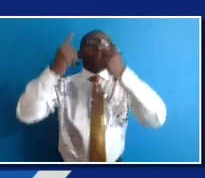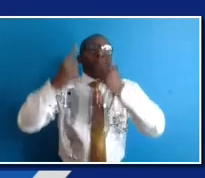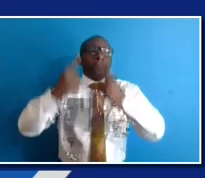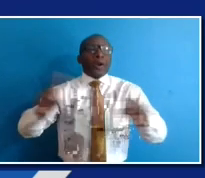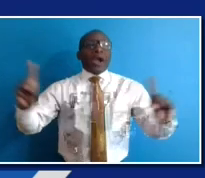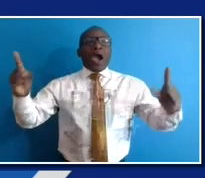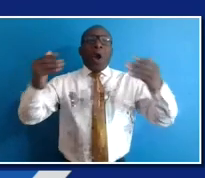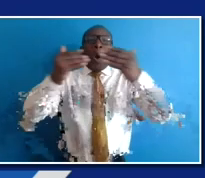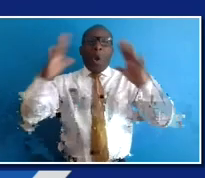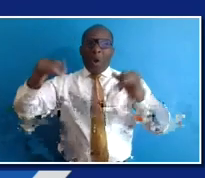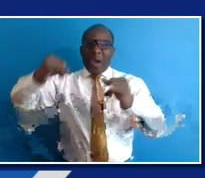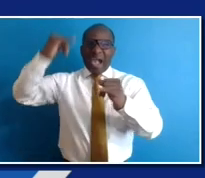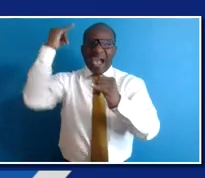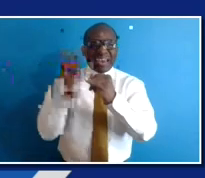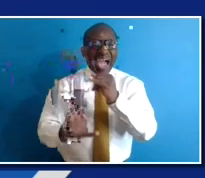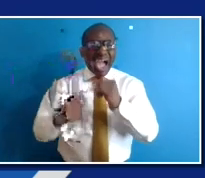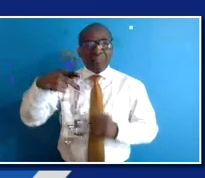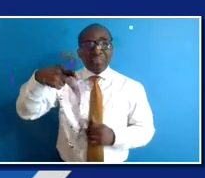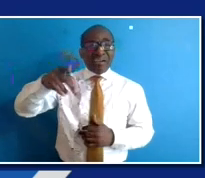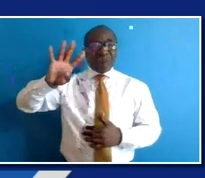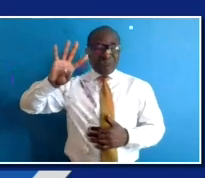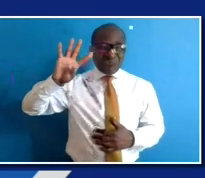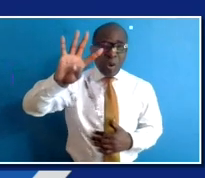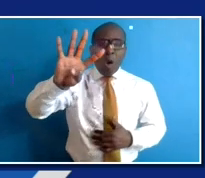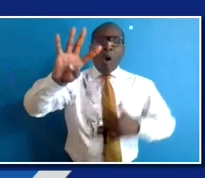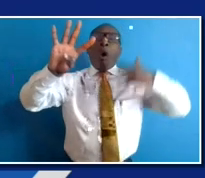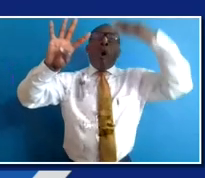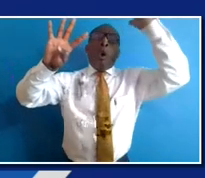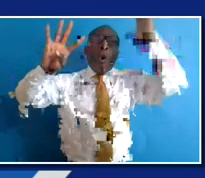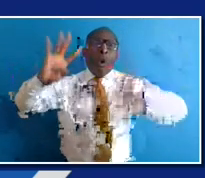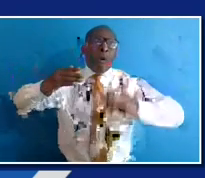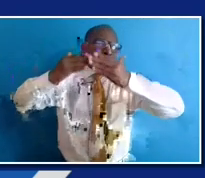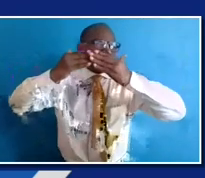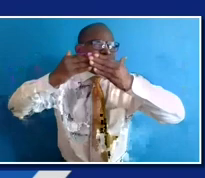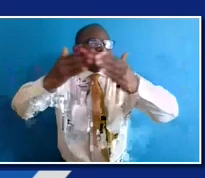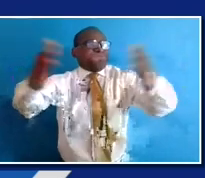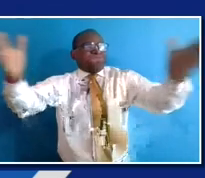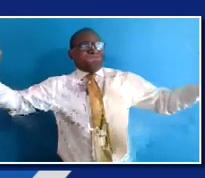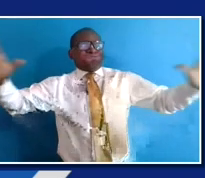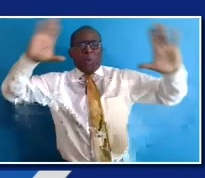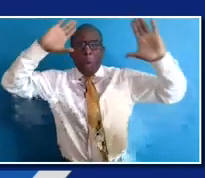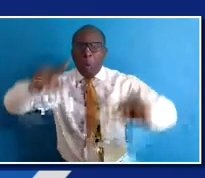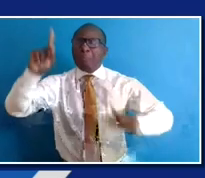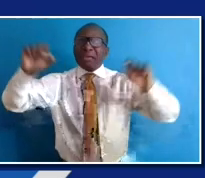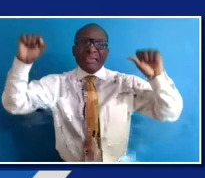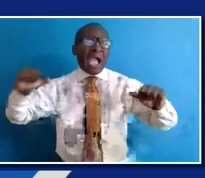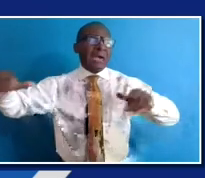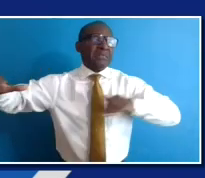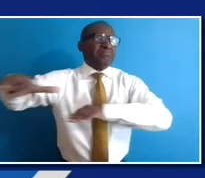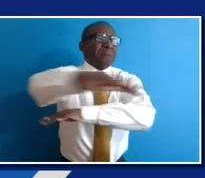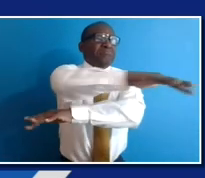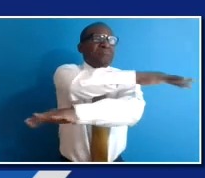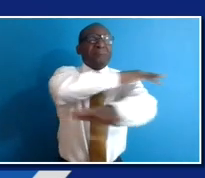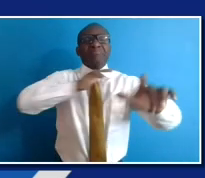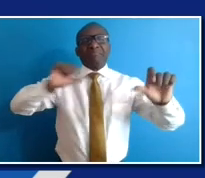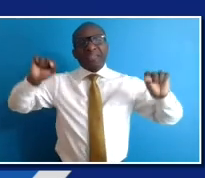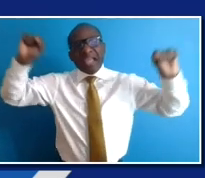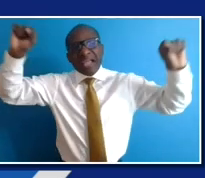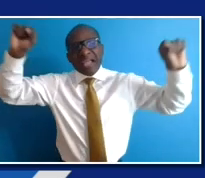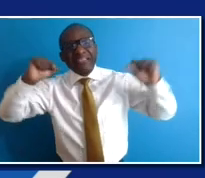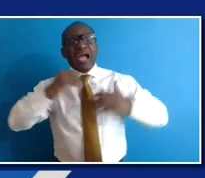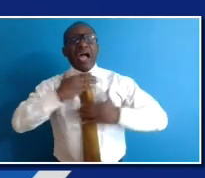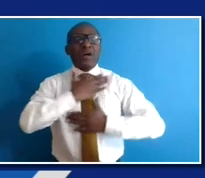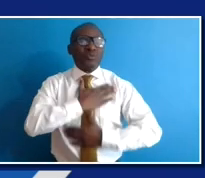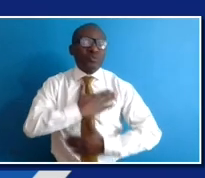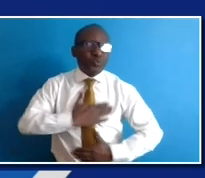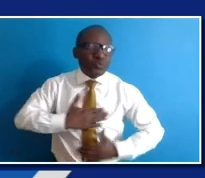out and enjoy being outside for the first time, possibly in 20 years, maybe in their whole lives, that they are